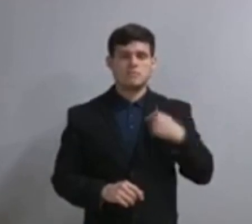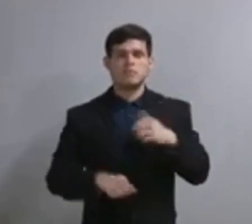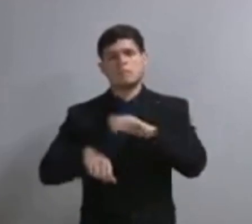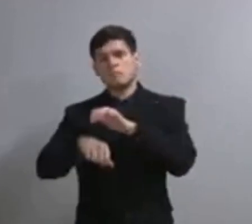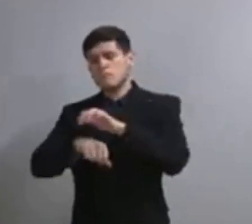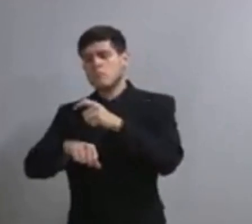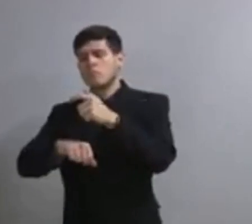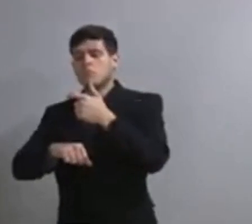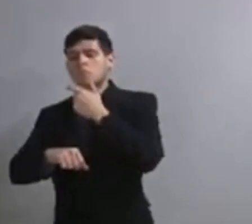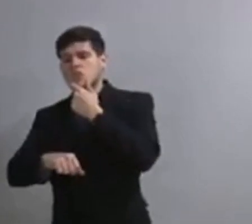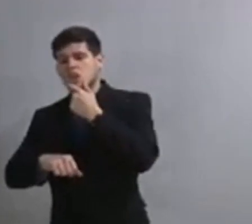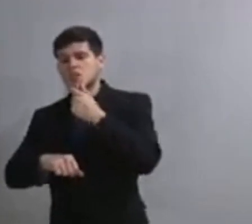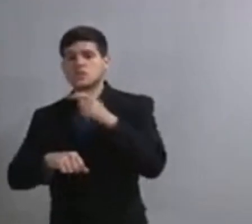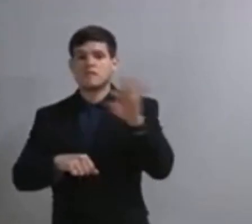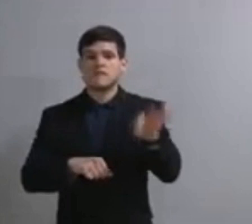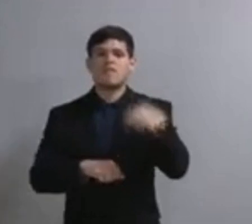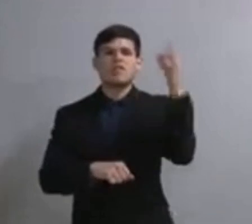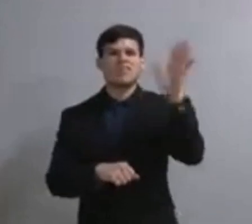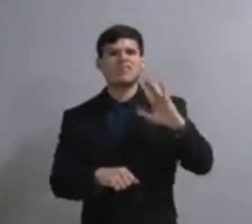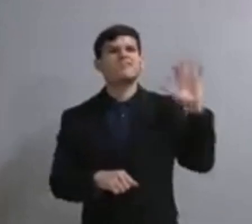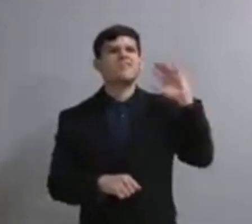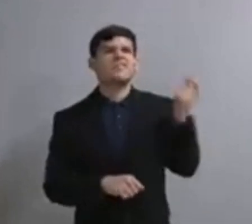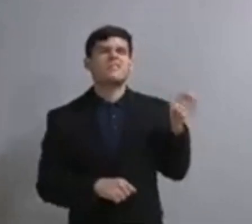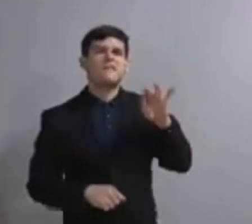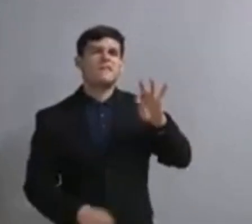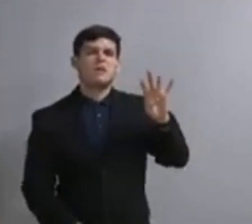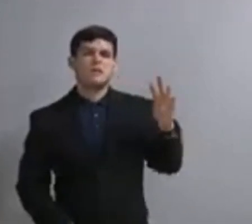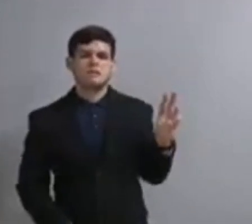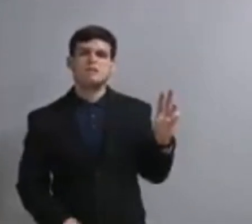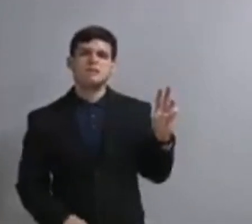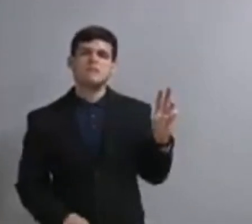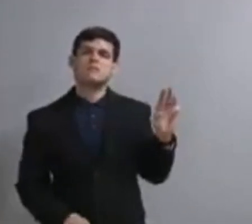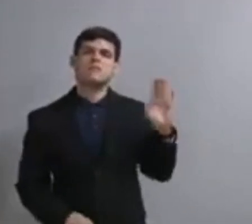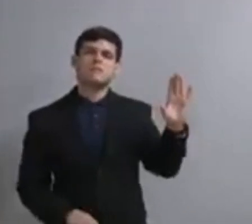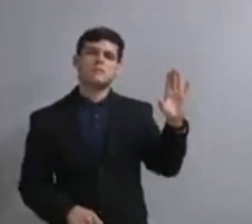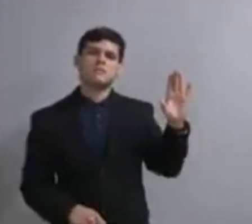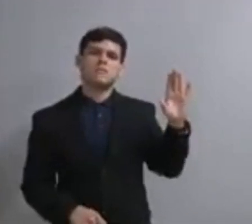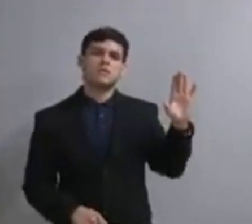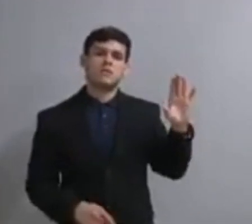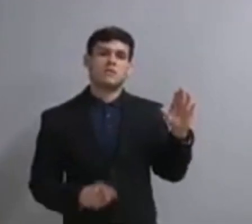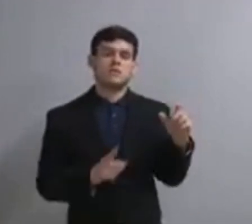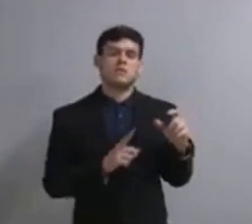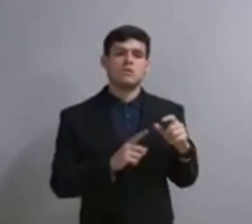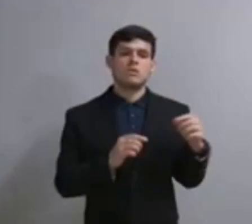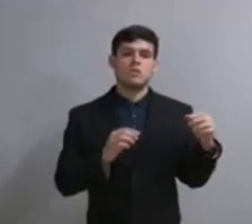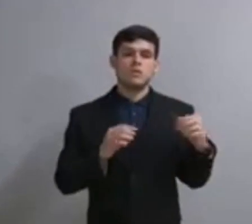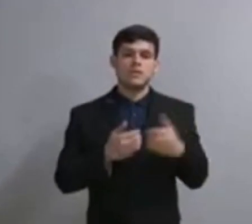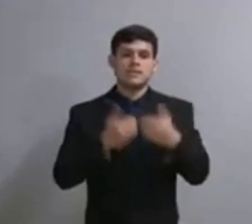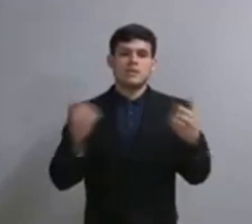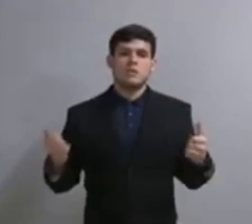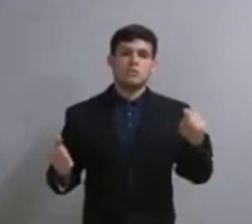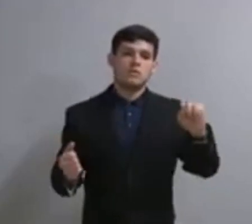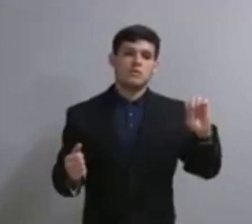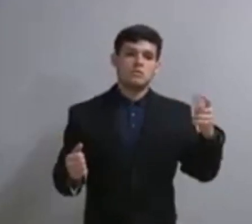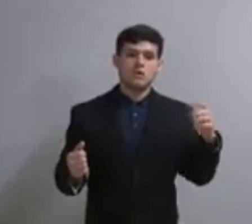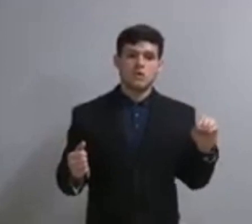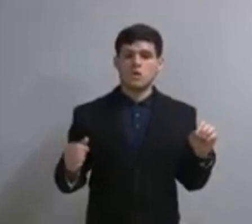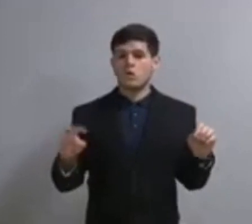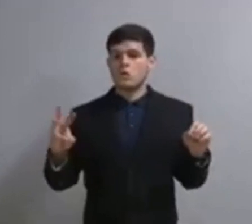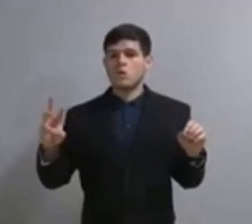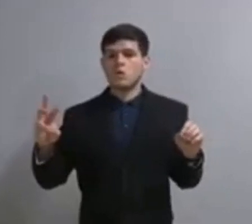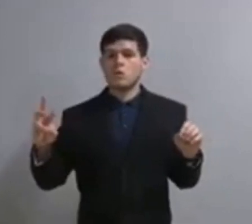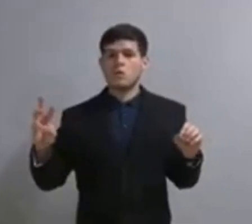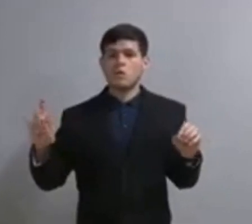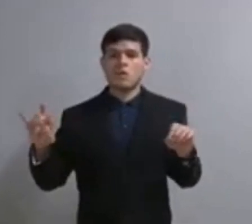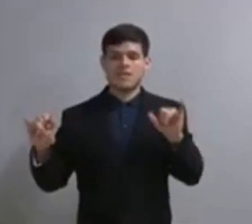French would have it back in 1946, the border between Ghana and Togo passes through my